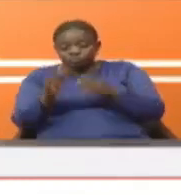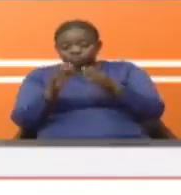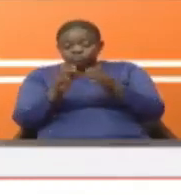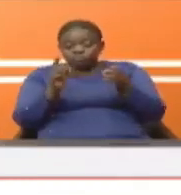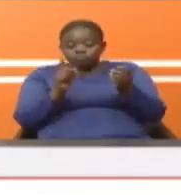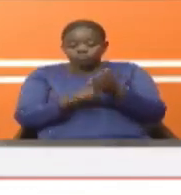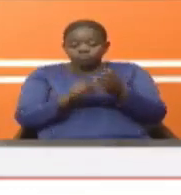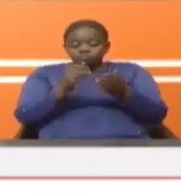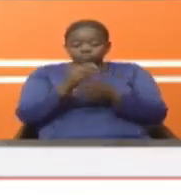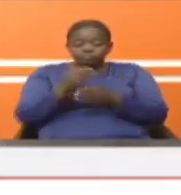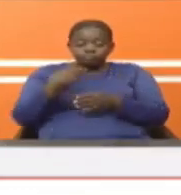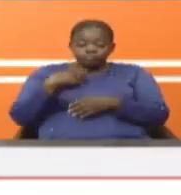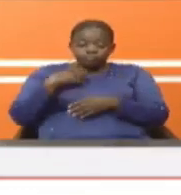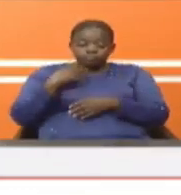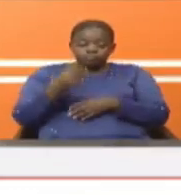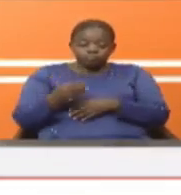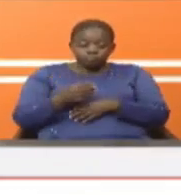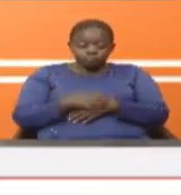some cloth.